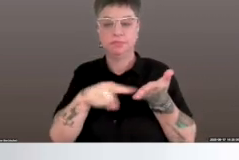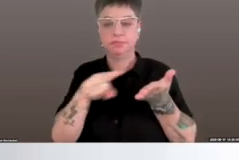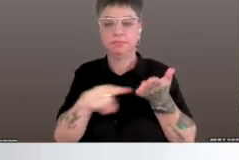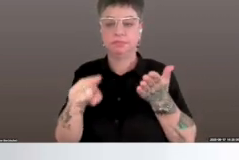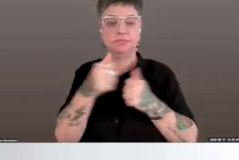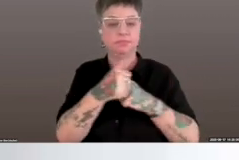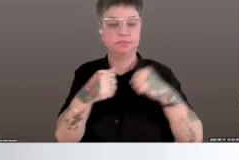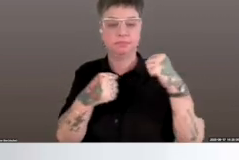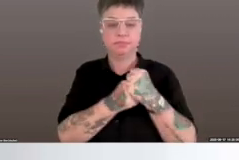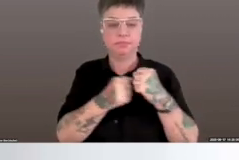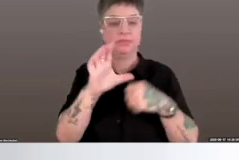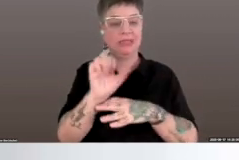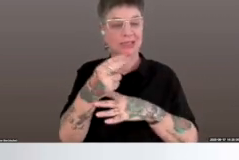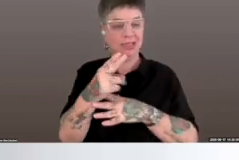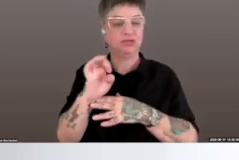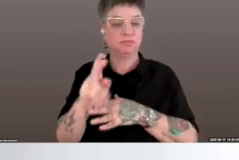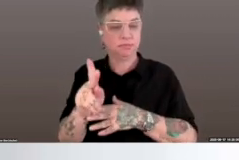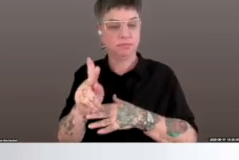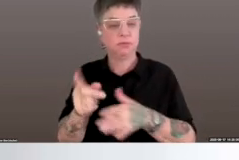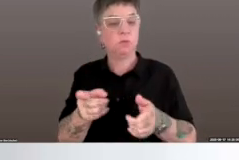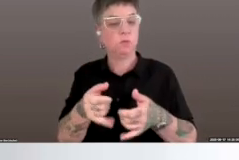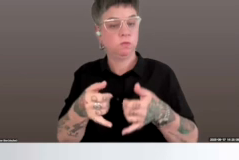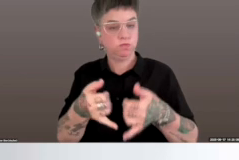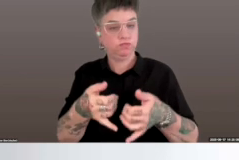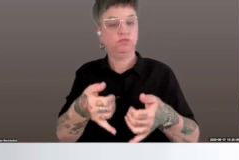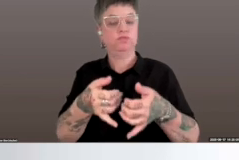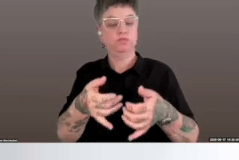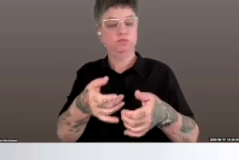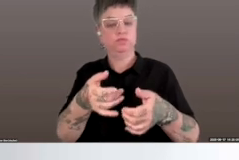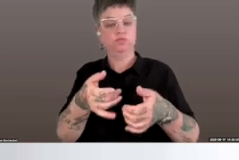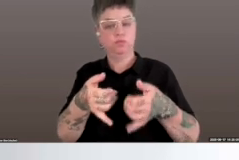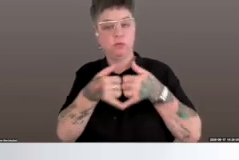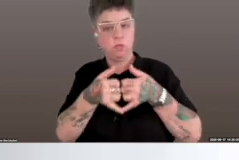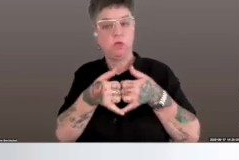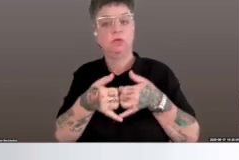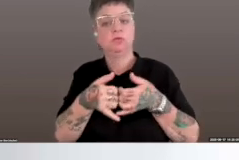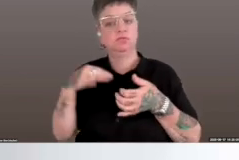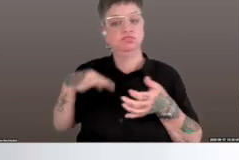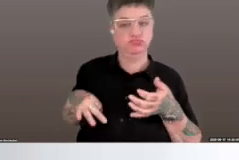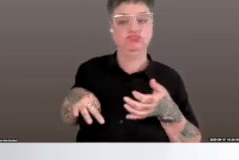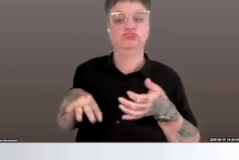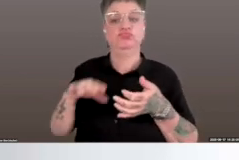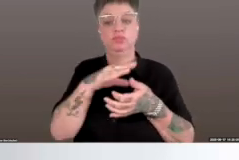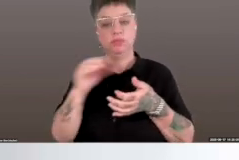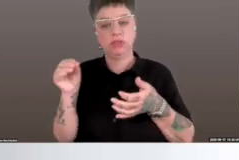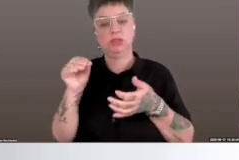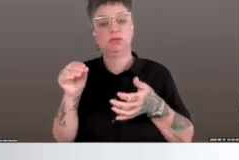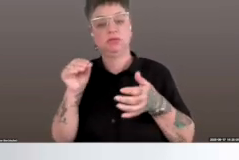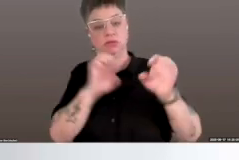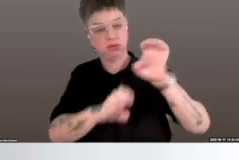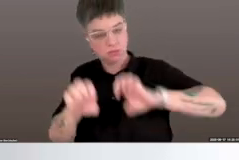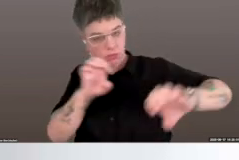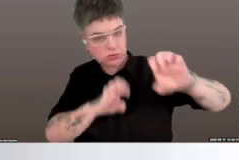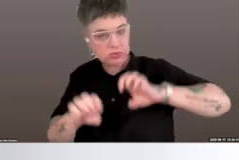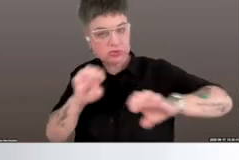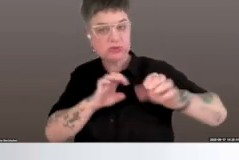cashback rewards exploration, multiple purse bank cards in the mobility sector, path to inclusion exploration, Clean Cars for